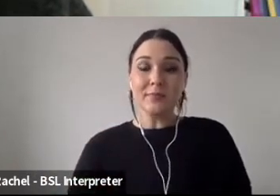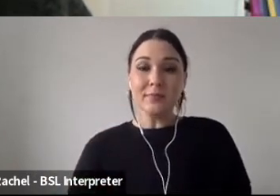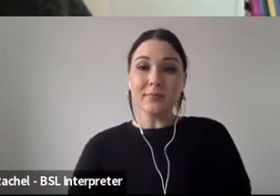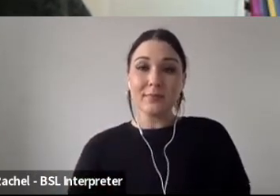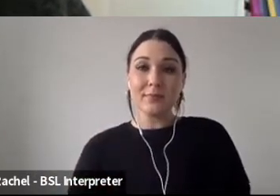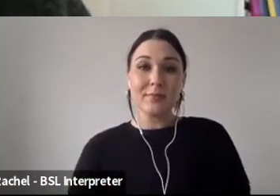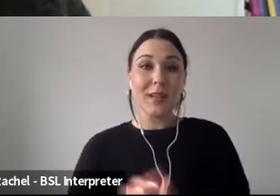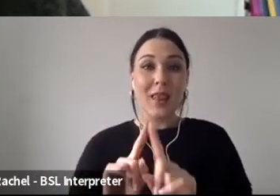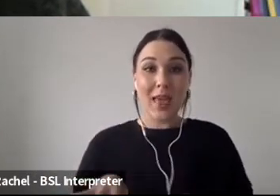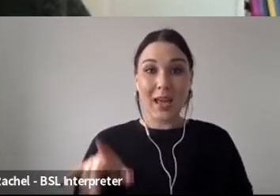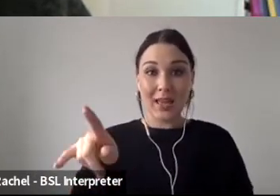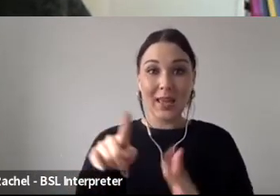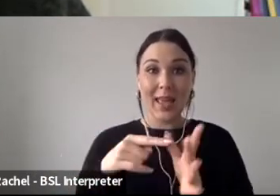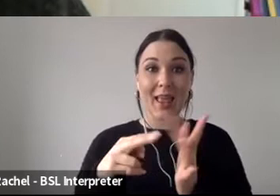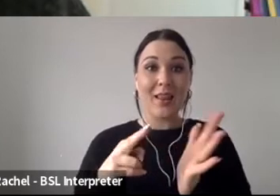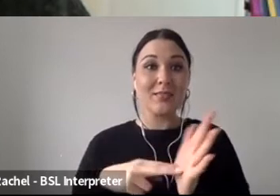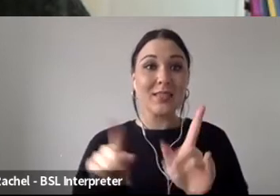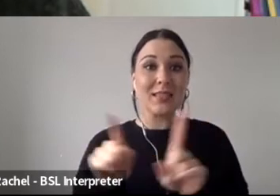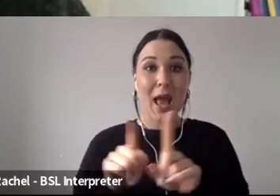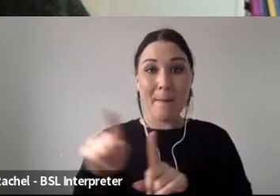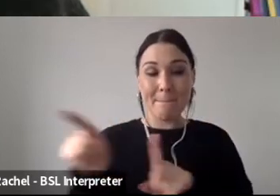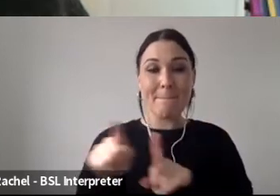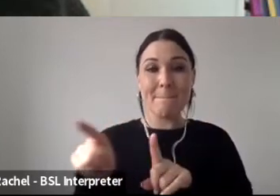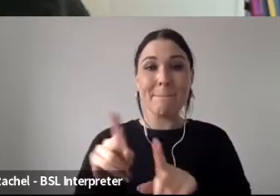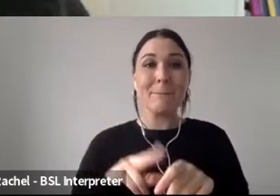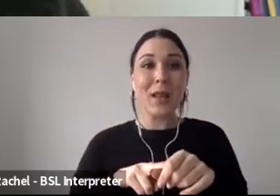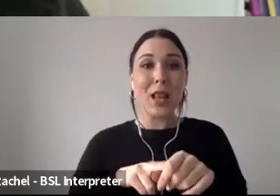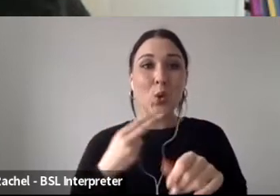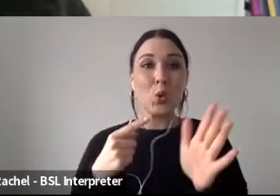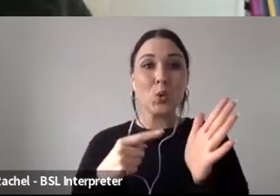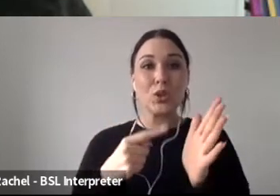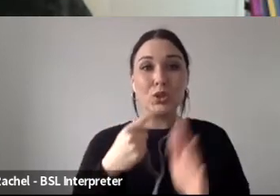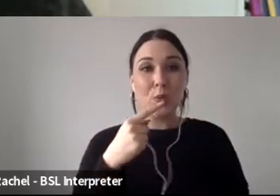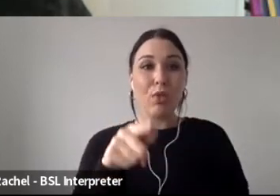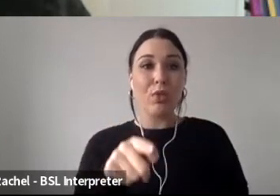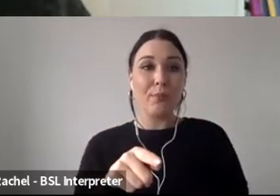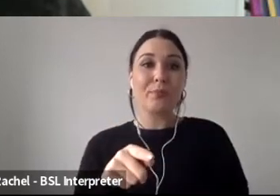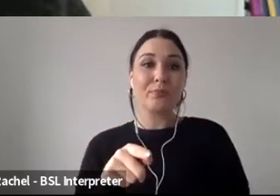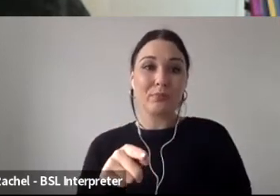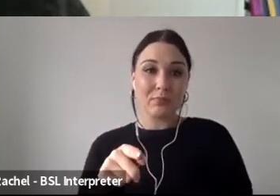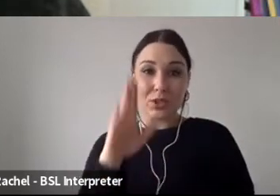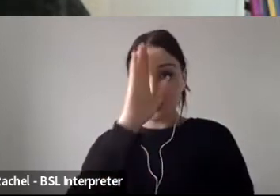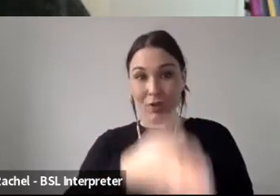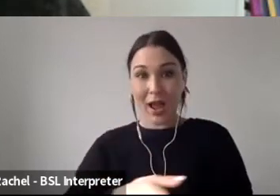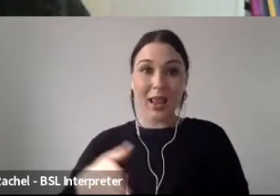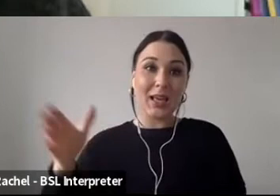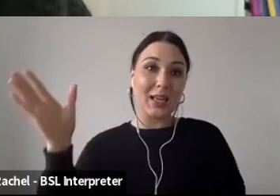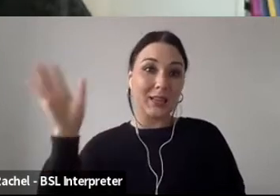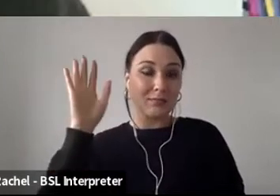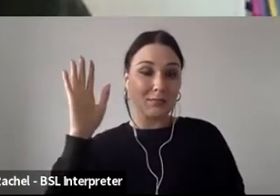Like Ian, I have Bluetooth enabled hearing aids, which streams directly from my